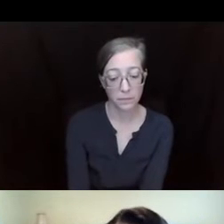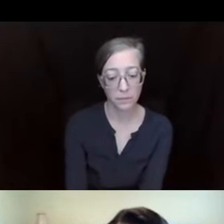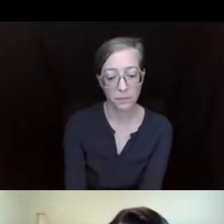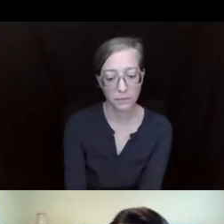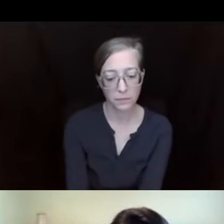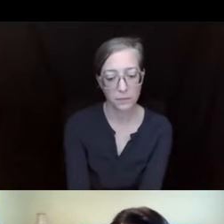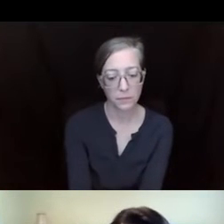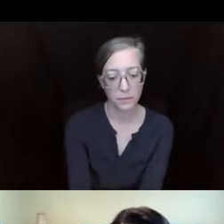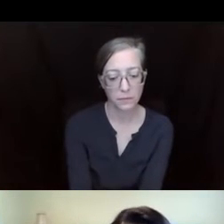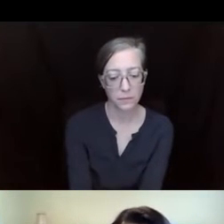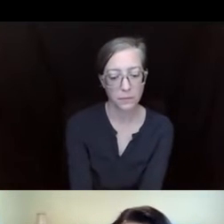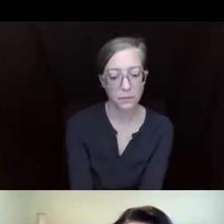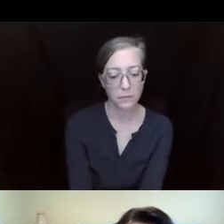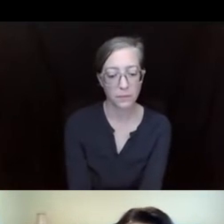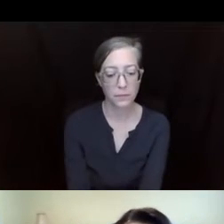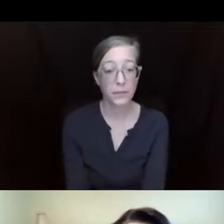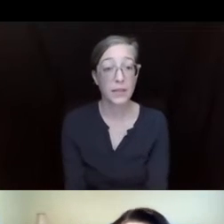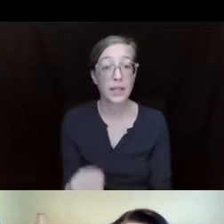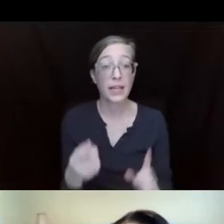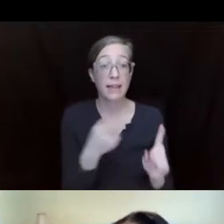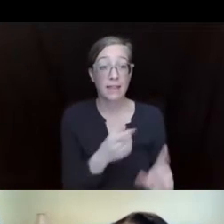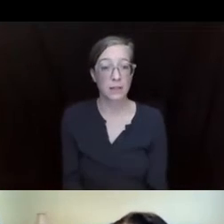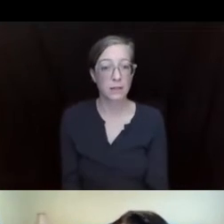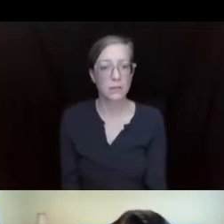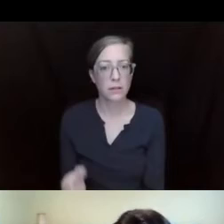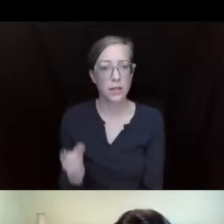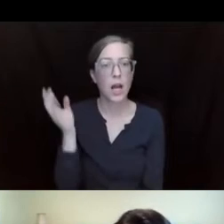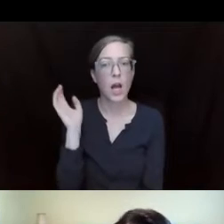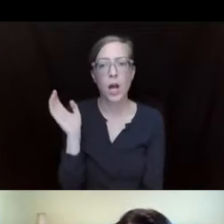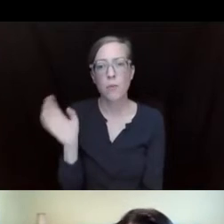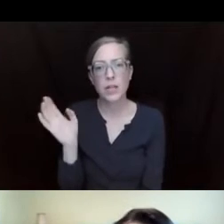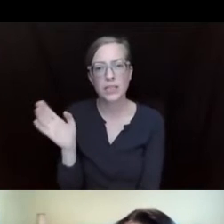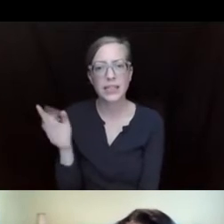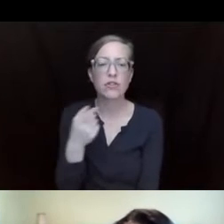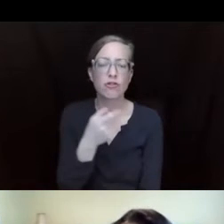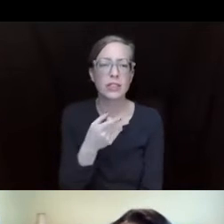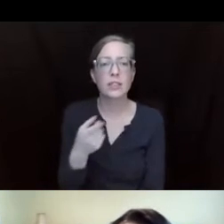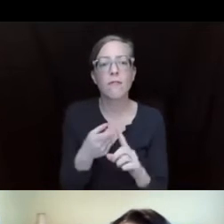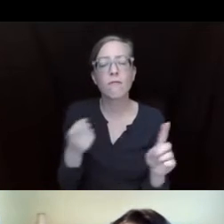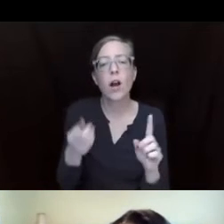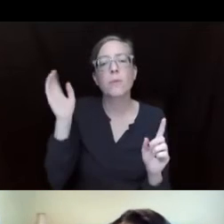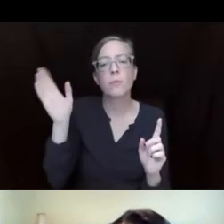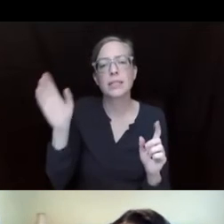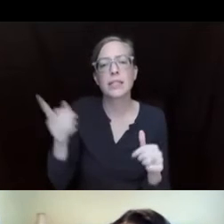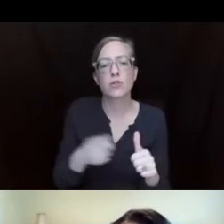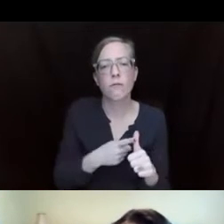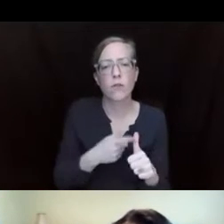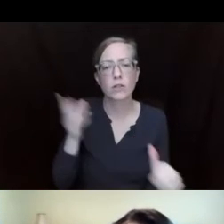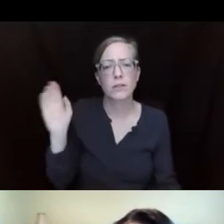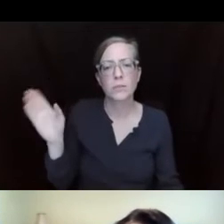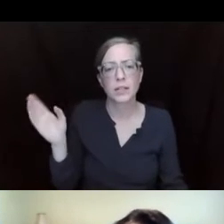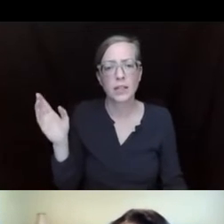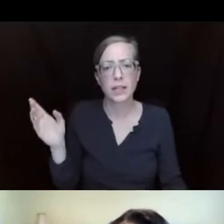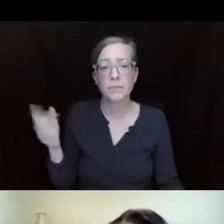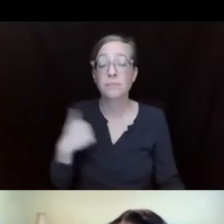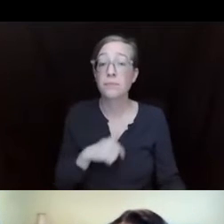He did his master with me. And here we have a representation of a channel that he used. We actually took some water